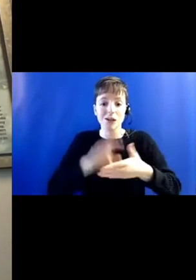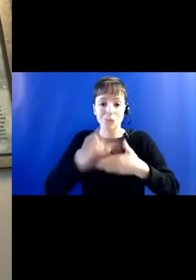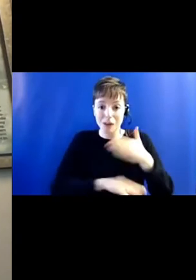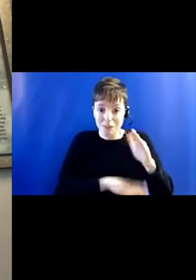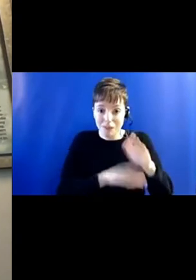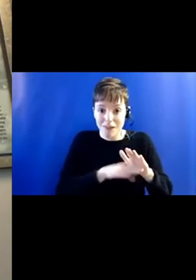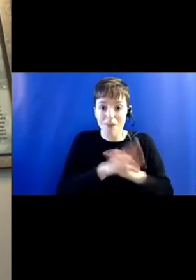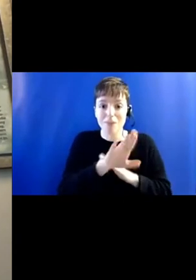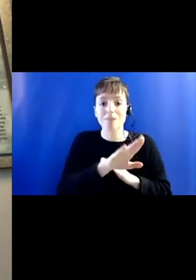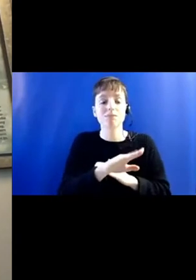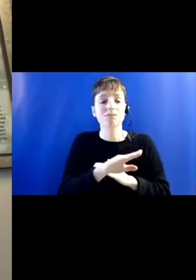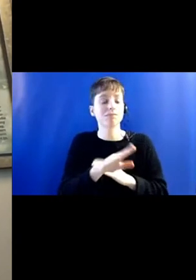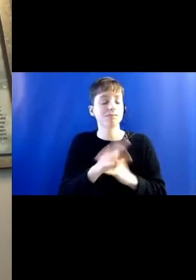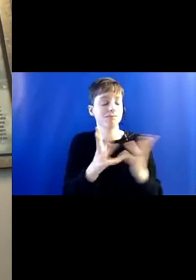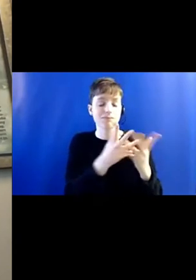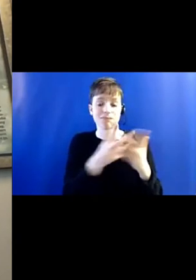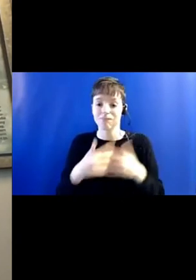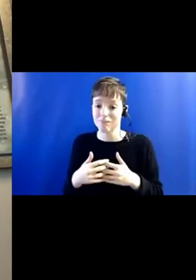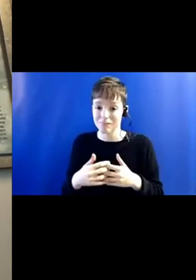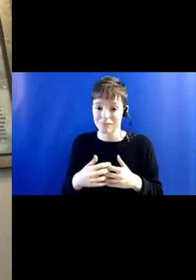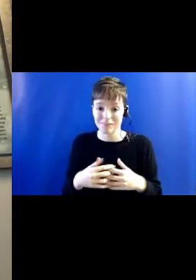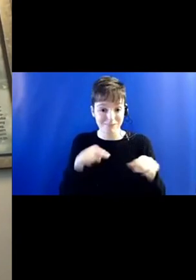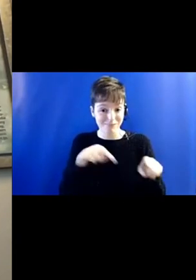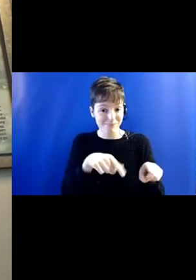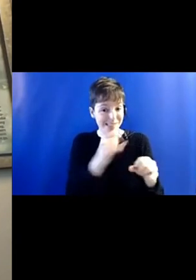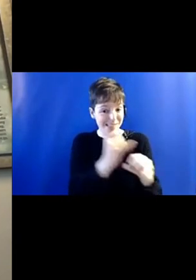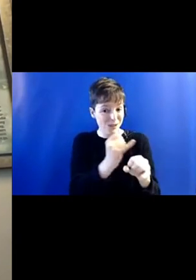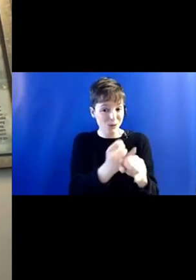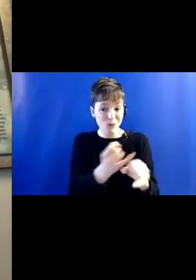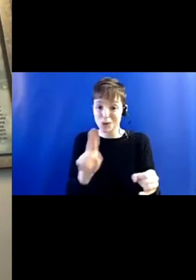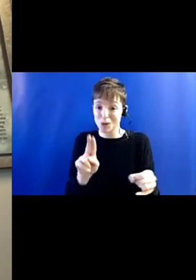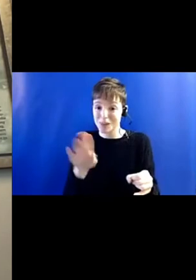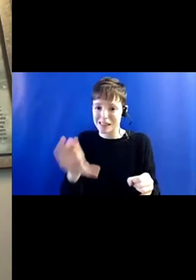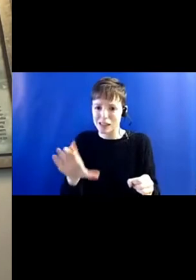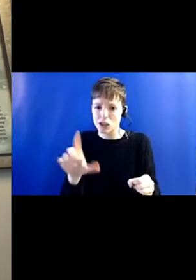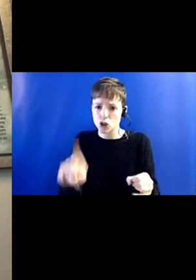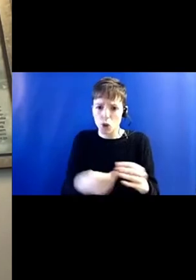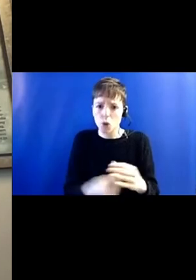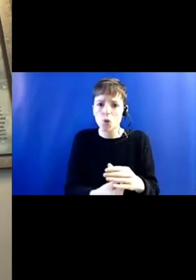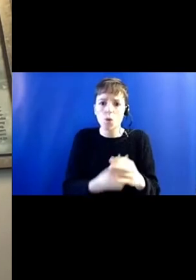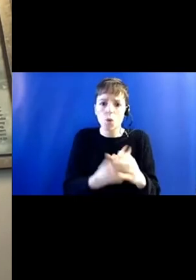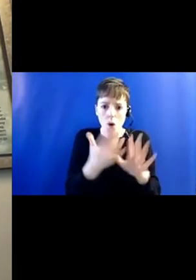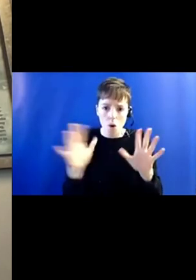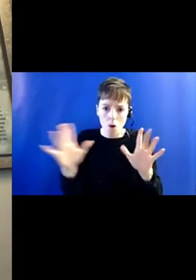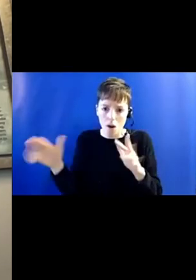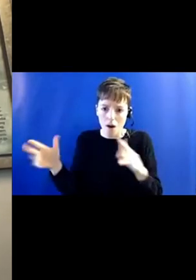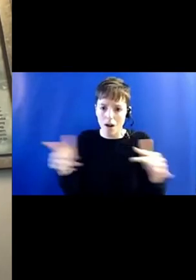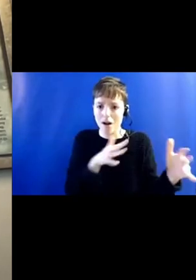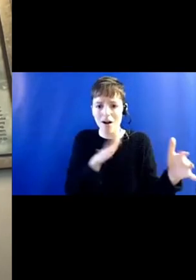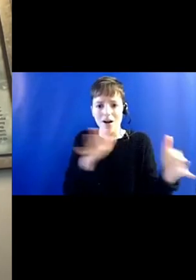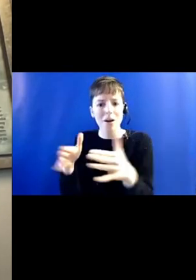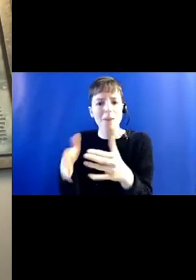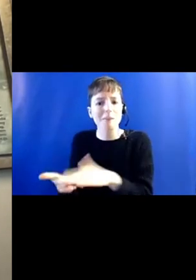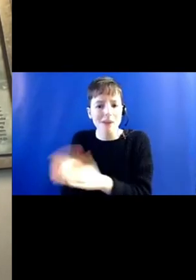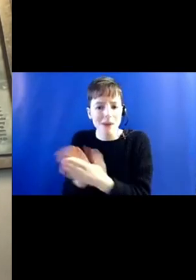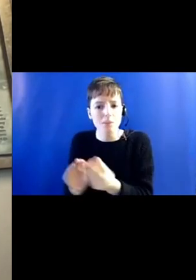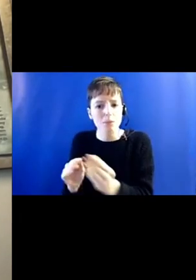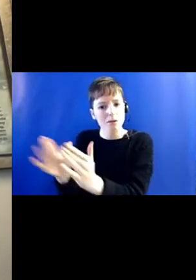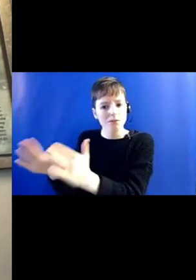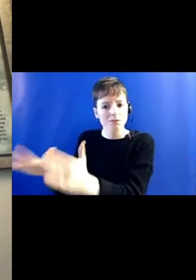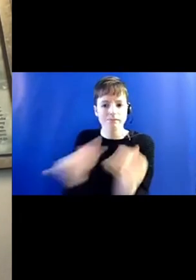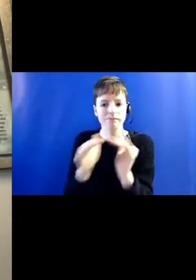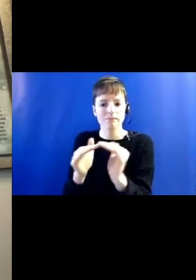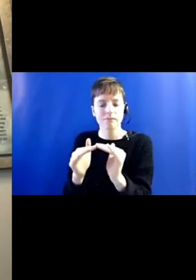you know, making sure an institution like UBC grows in the direction of, you know, greater justice for all students, disabled